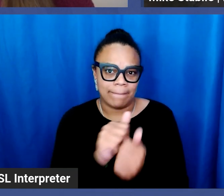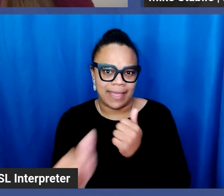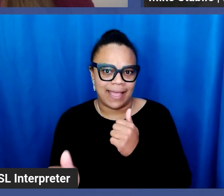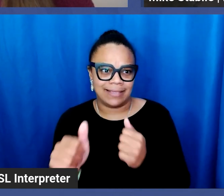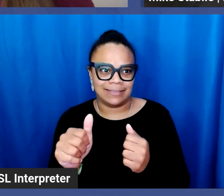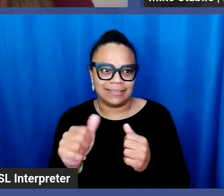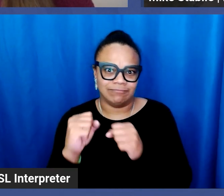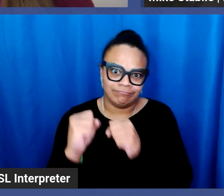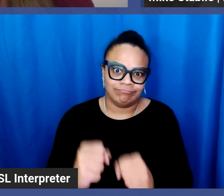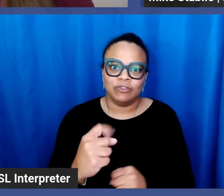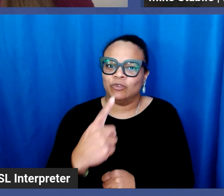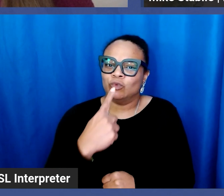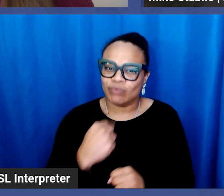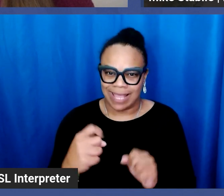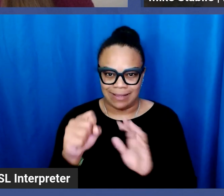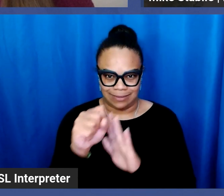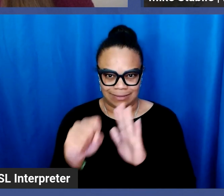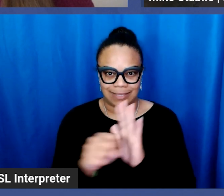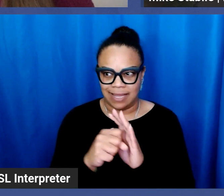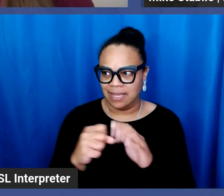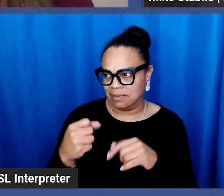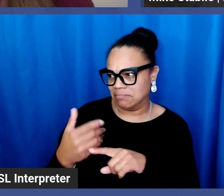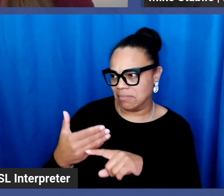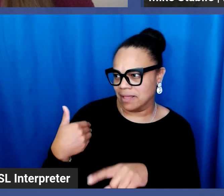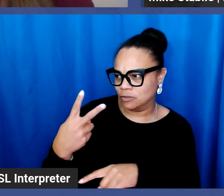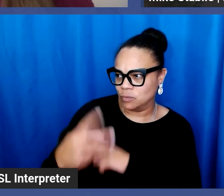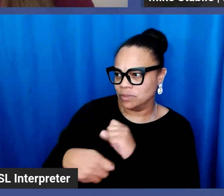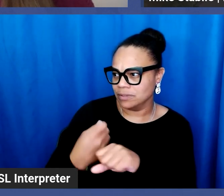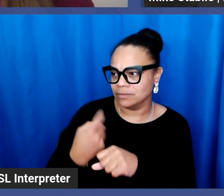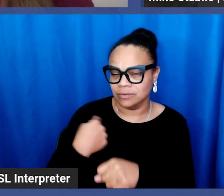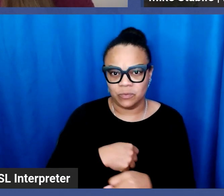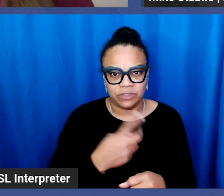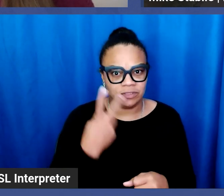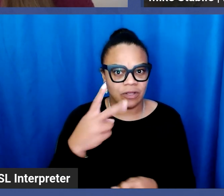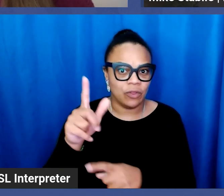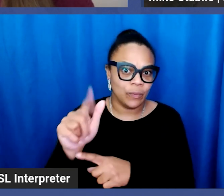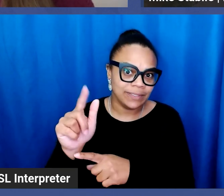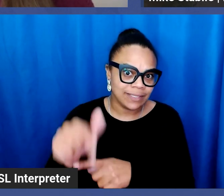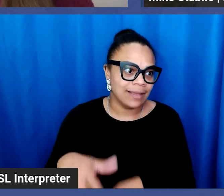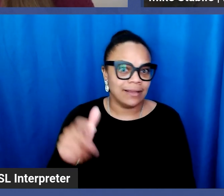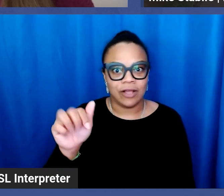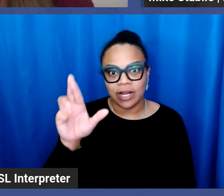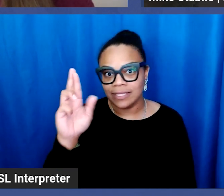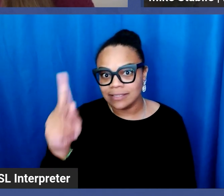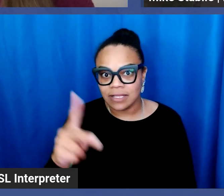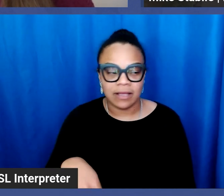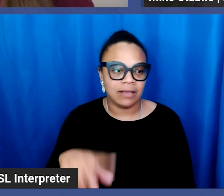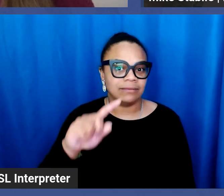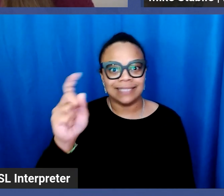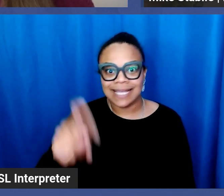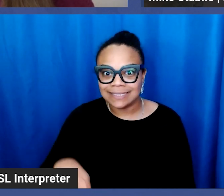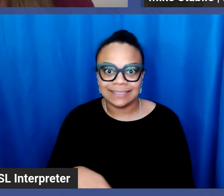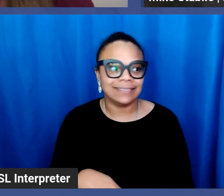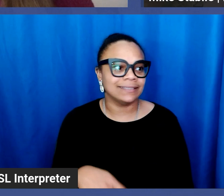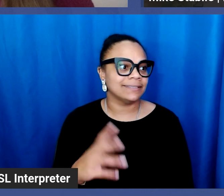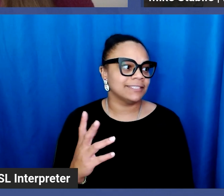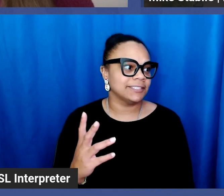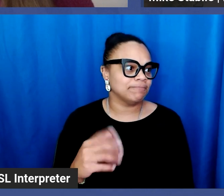red states, right? Over the past 2 years, right? What we saw was the Louisiana and Arkansas and Texas